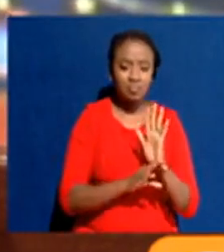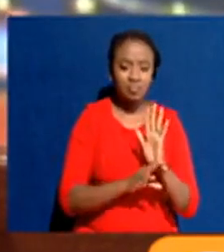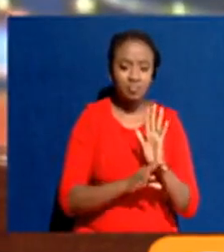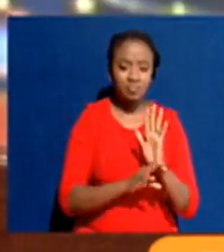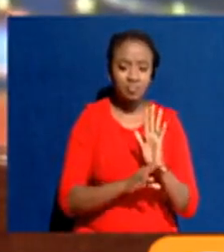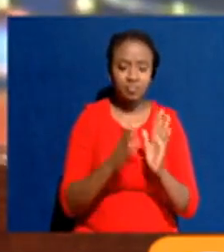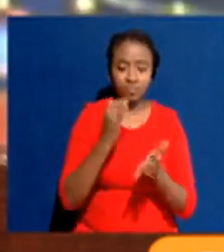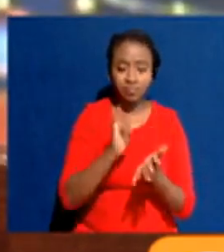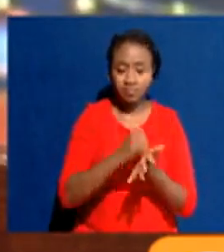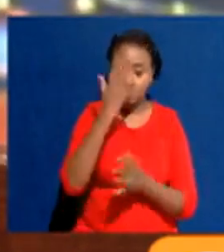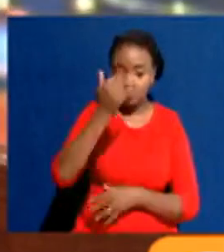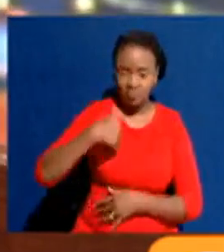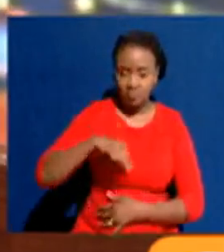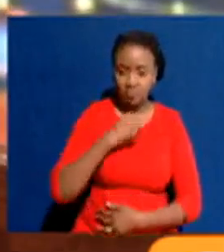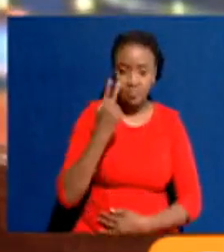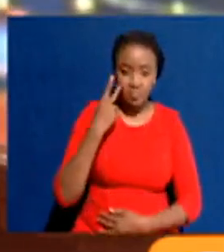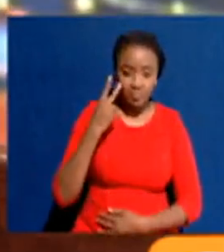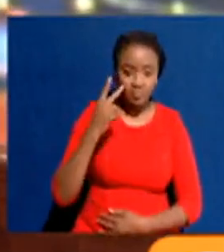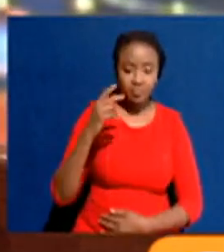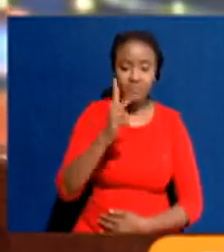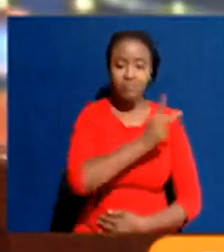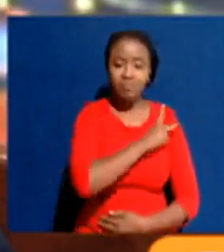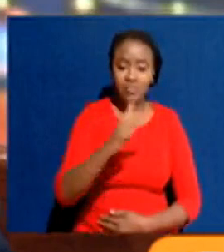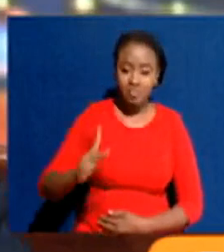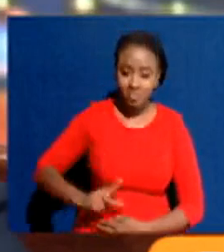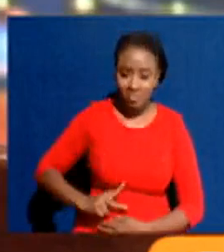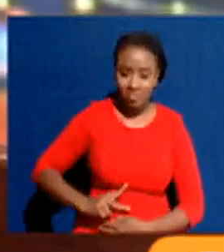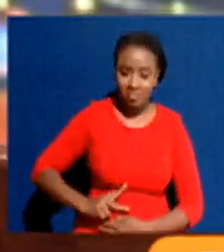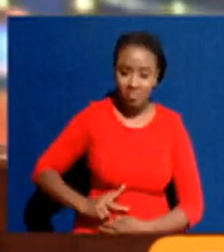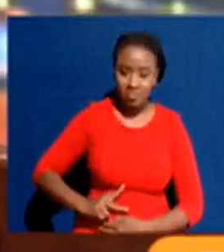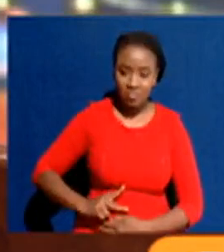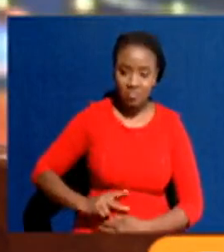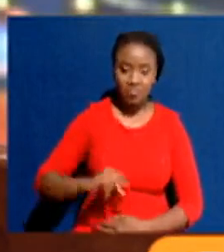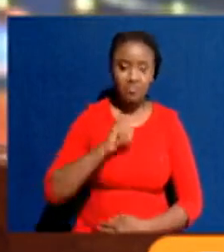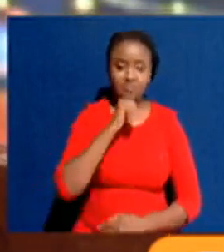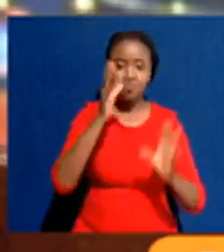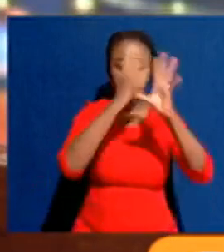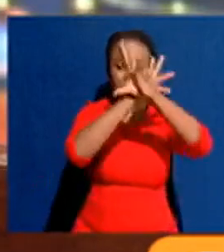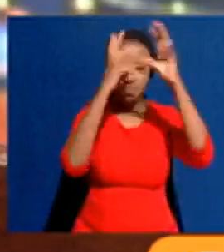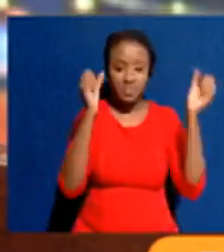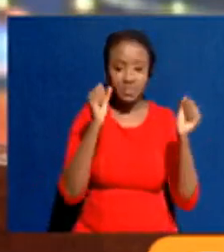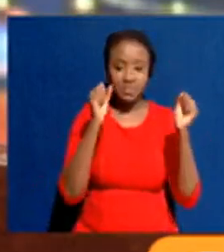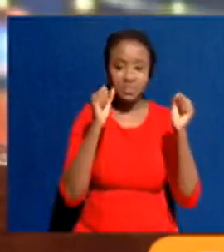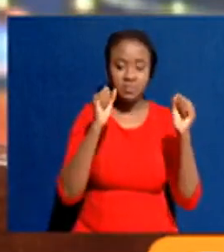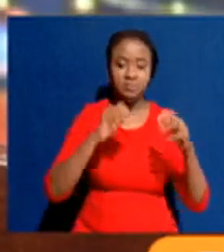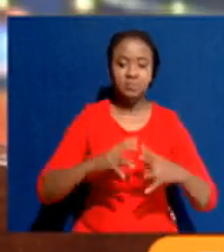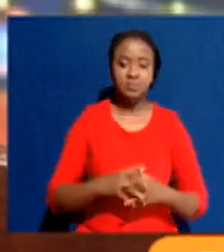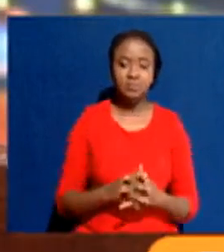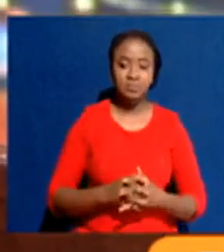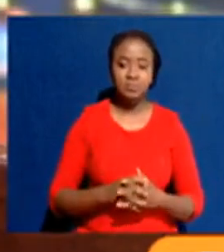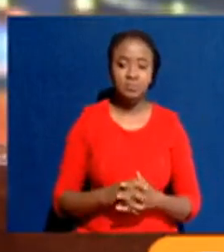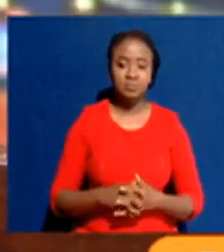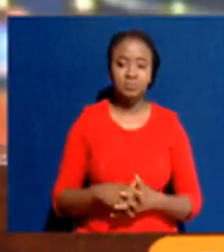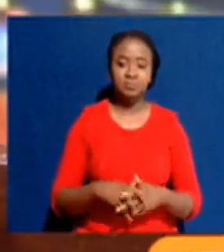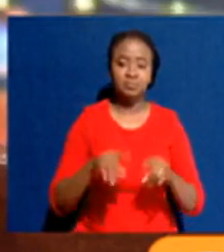king, not the president. Yes. If asking, so where is the president? And he's the head of state. And he's the head of state. Yes. And there's a